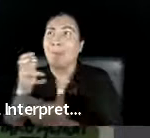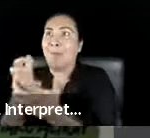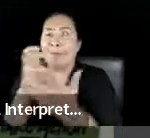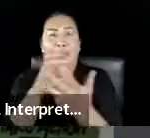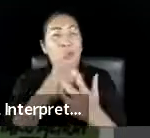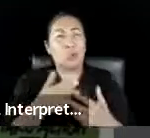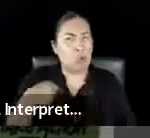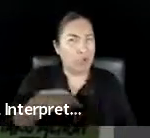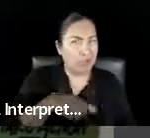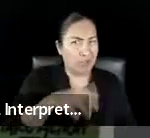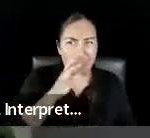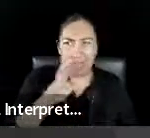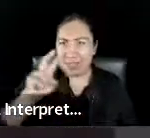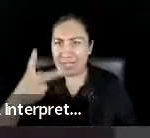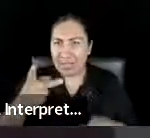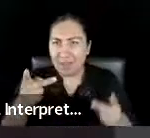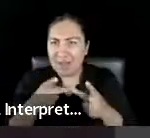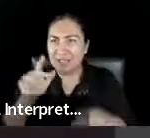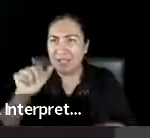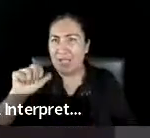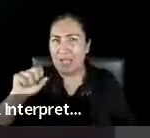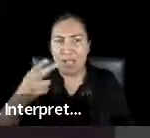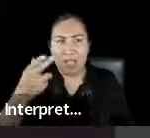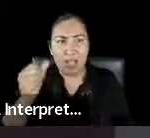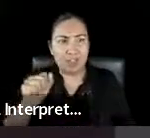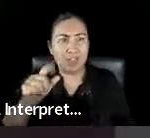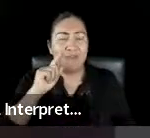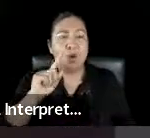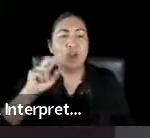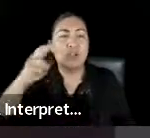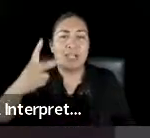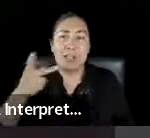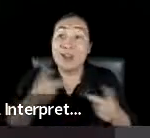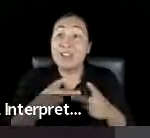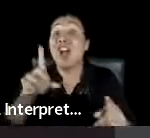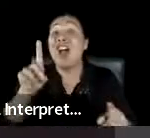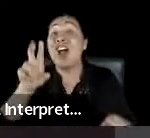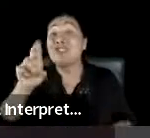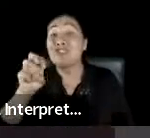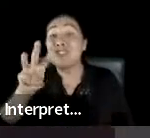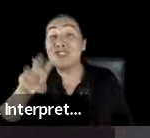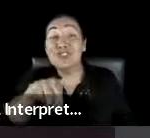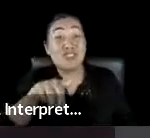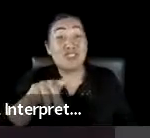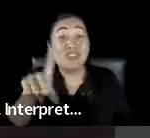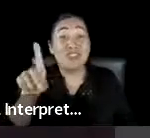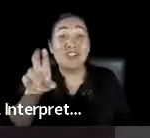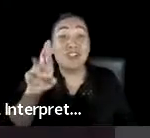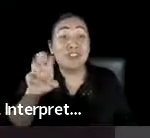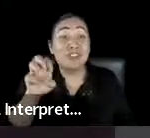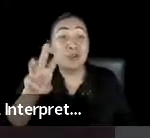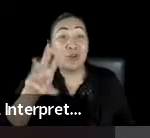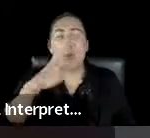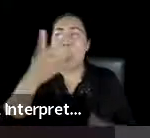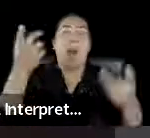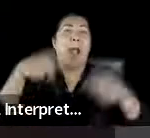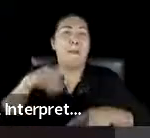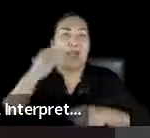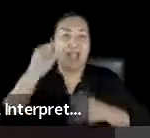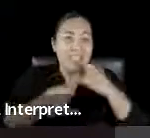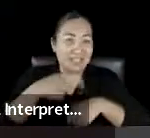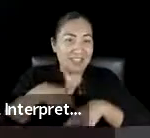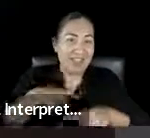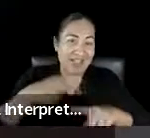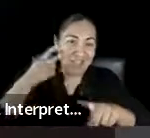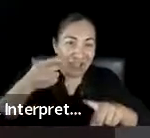the award for second place in the suicide prevention category. Drew, wait, what happened to you since the last time I saw you? Now